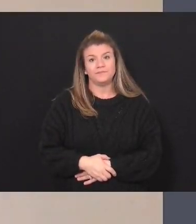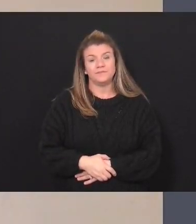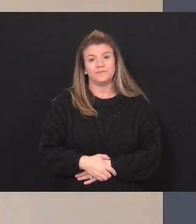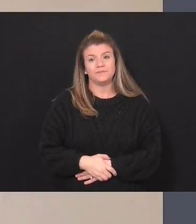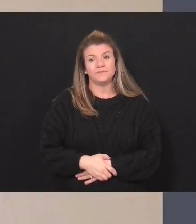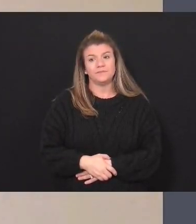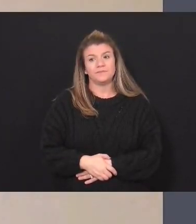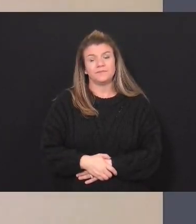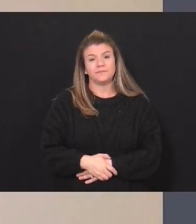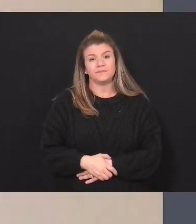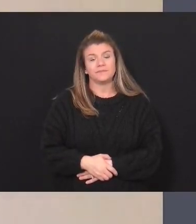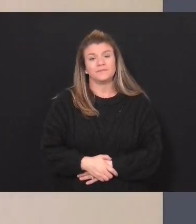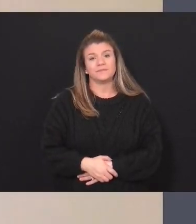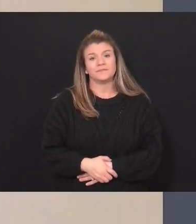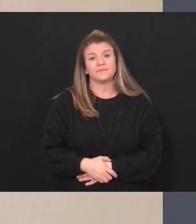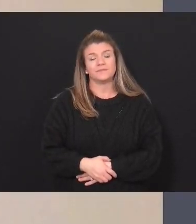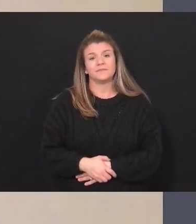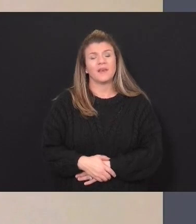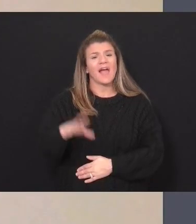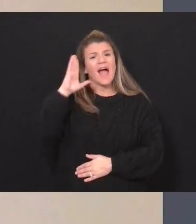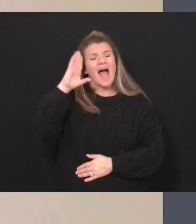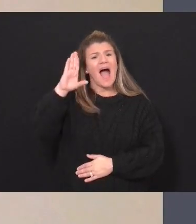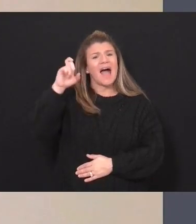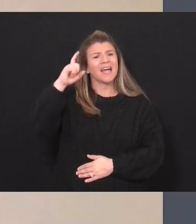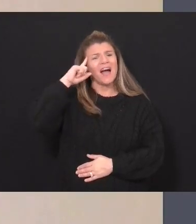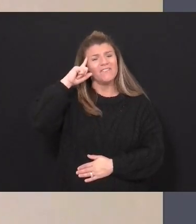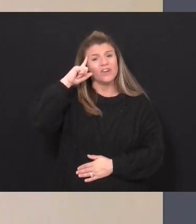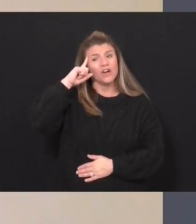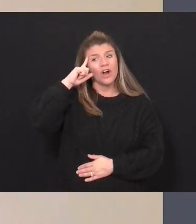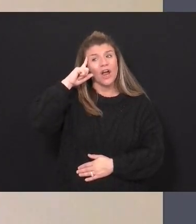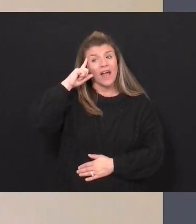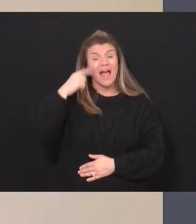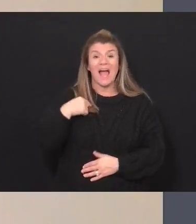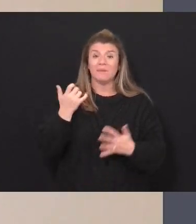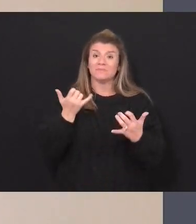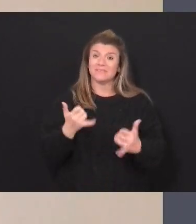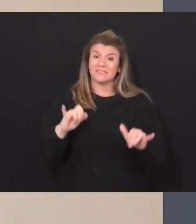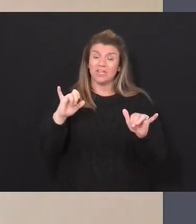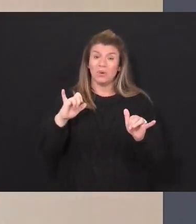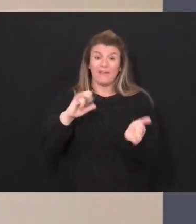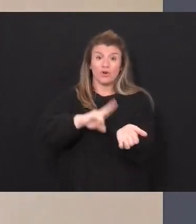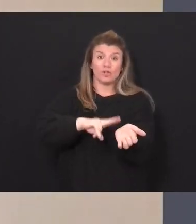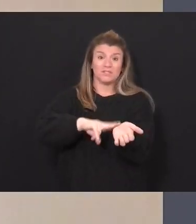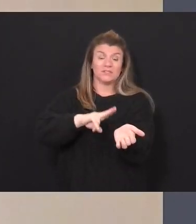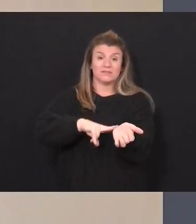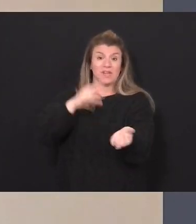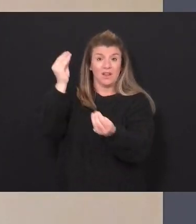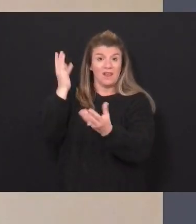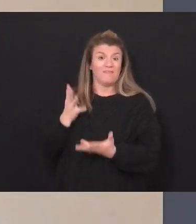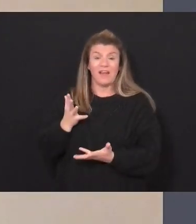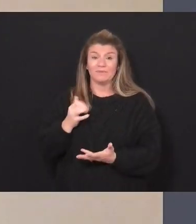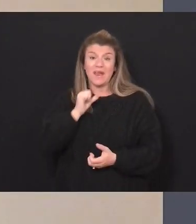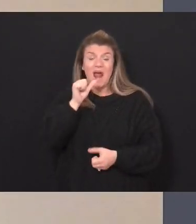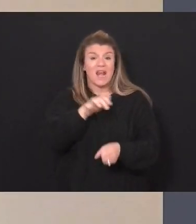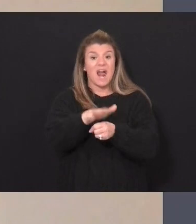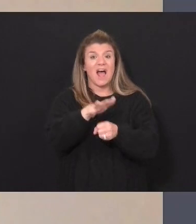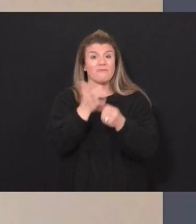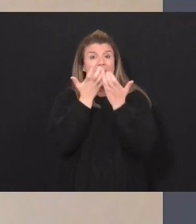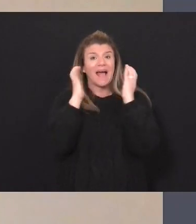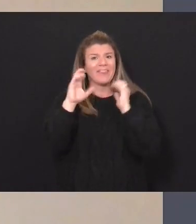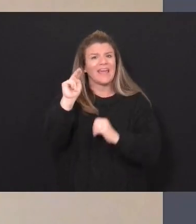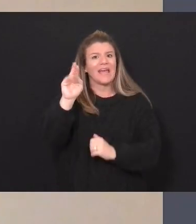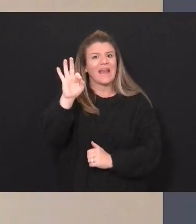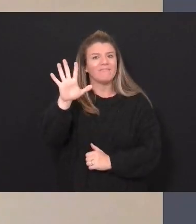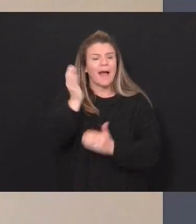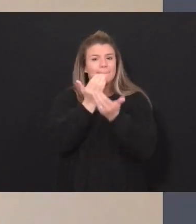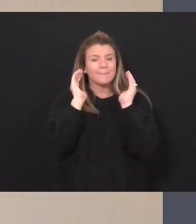Hi, Governor. It's Annie with WVVA. We're still hearing from nurses who are experiencing a shortage of the N95 mask. How are efforts